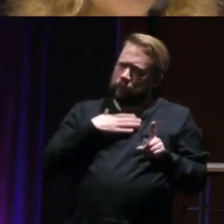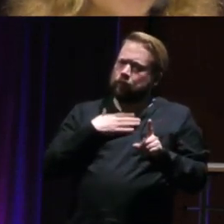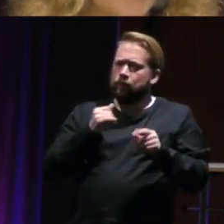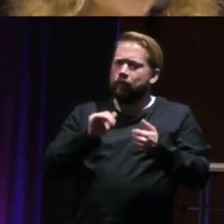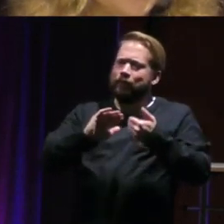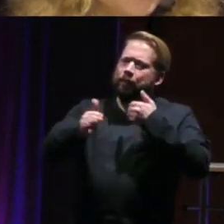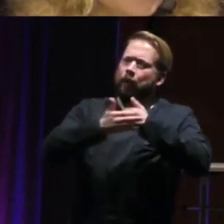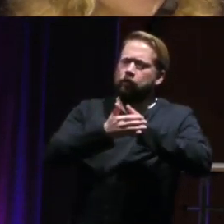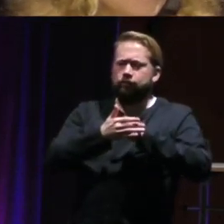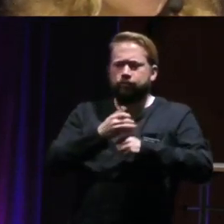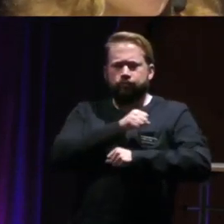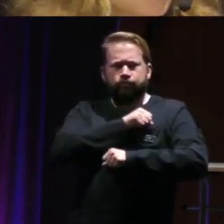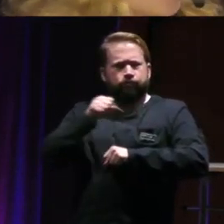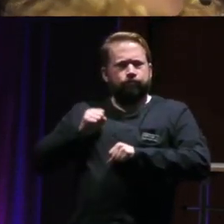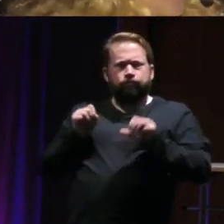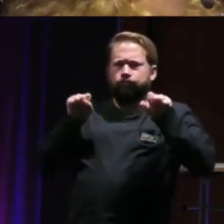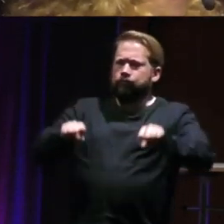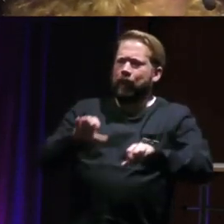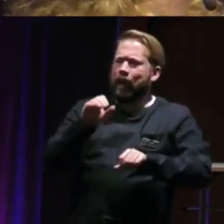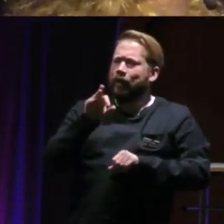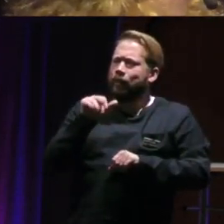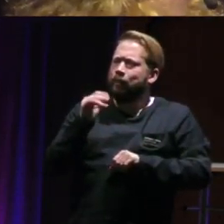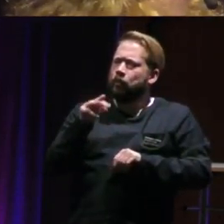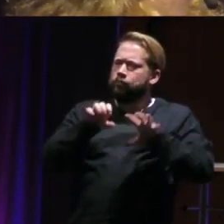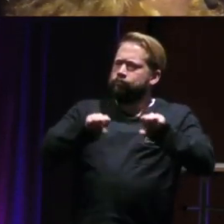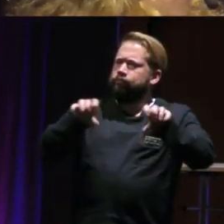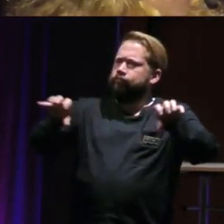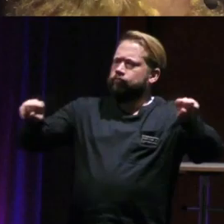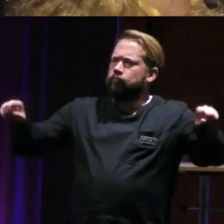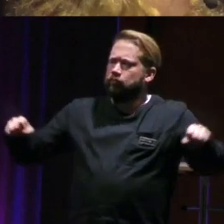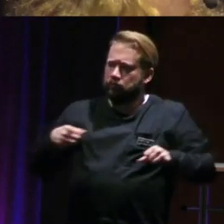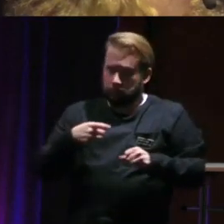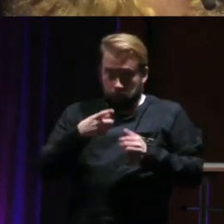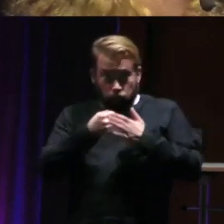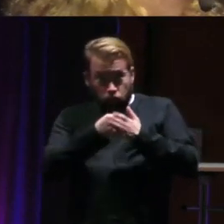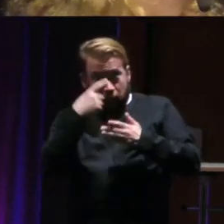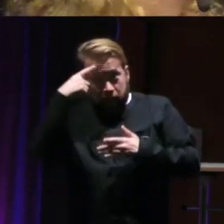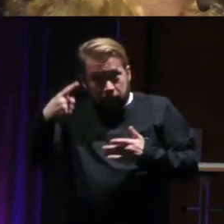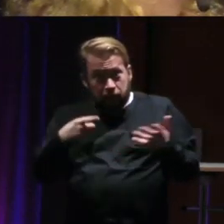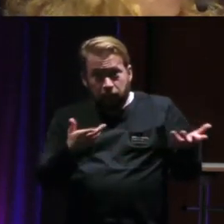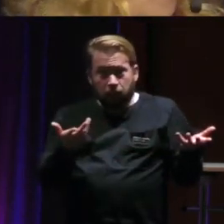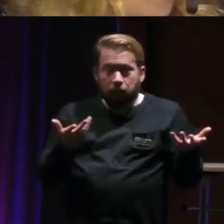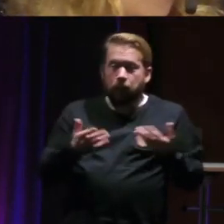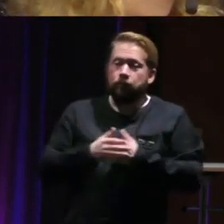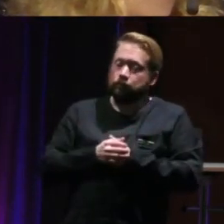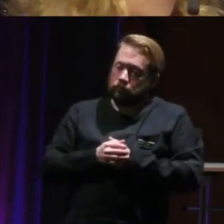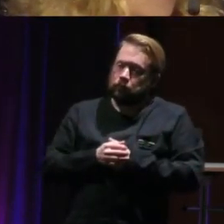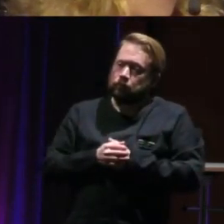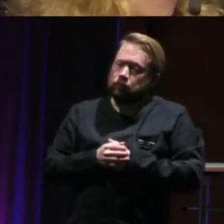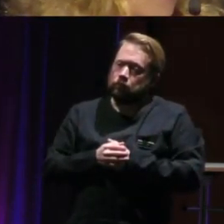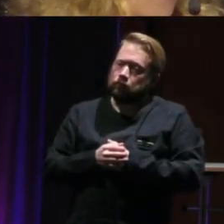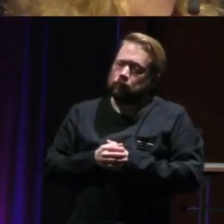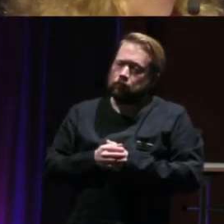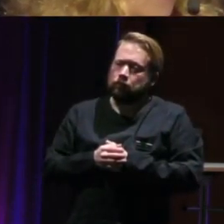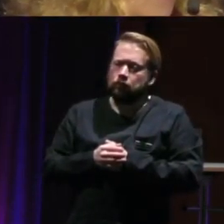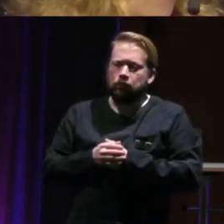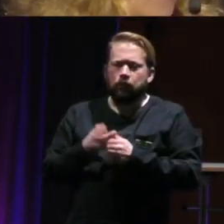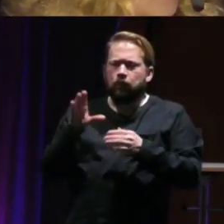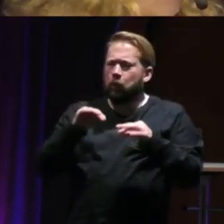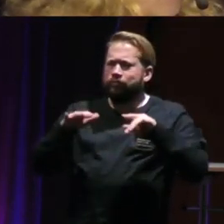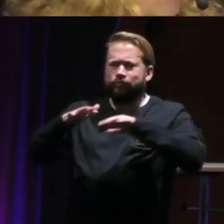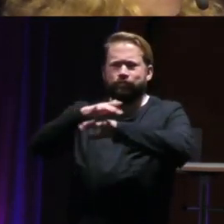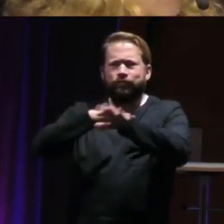imperialistic values. And that's why it's different and it's harder. It's harder, and